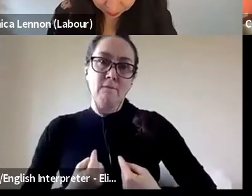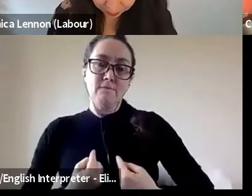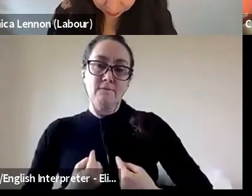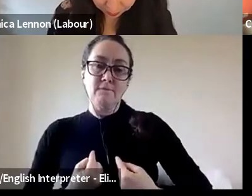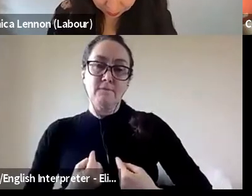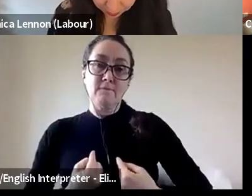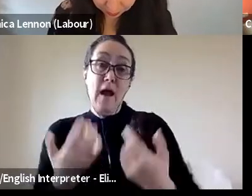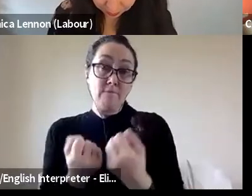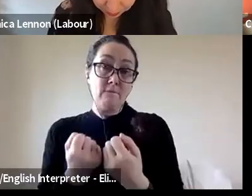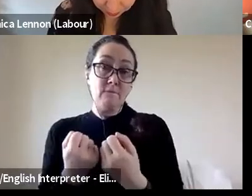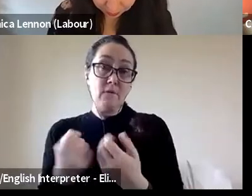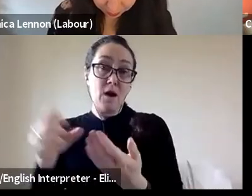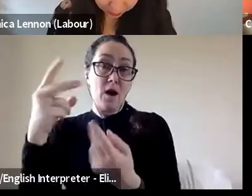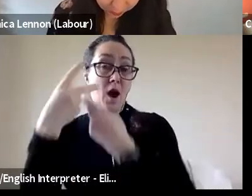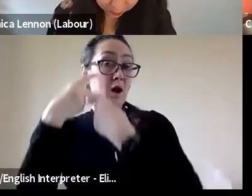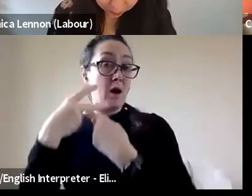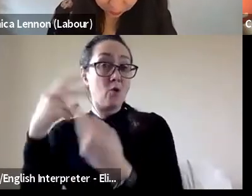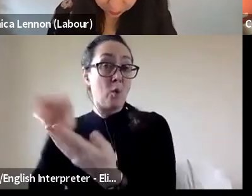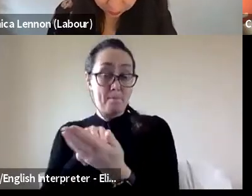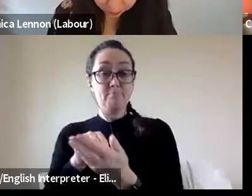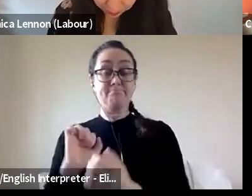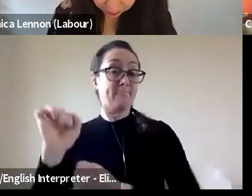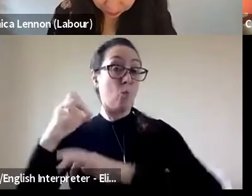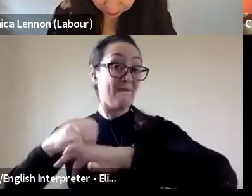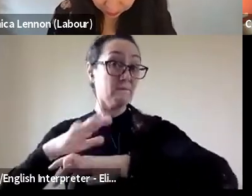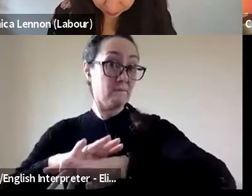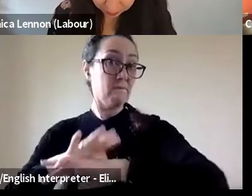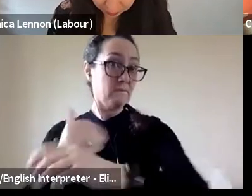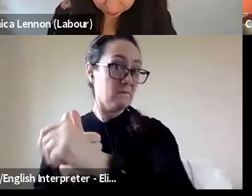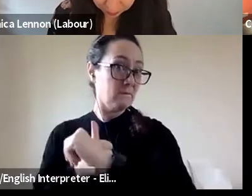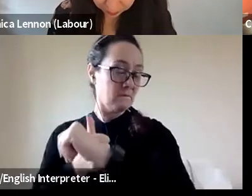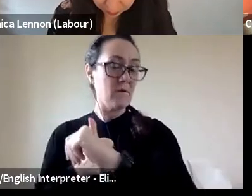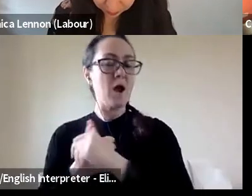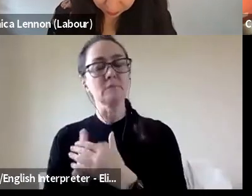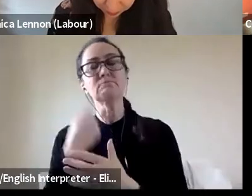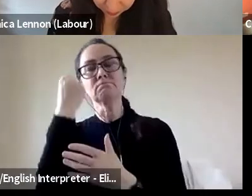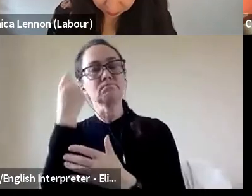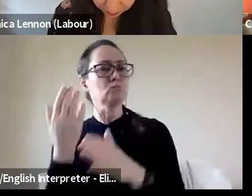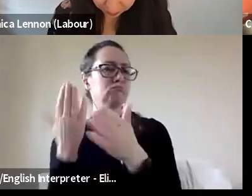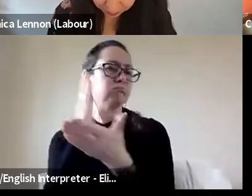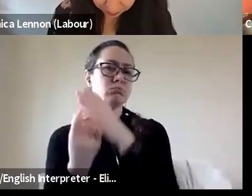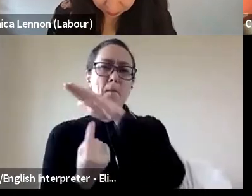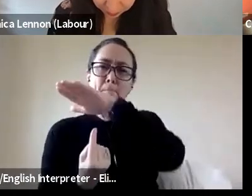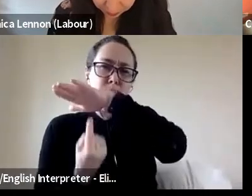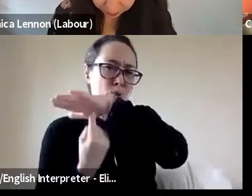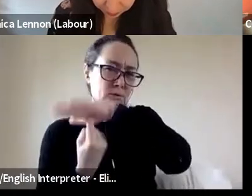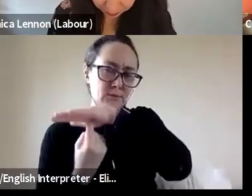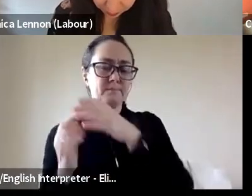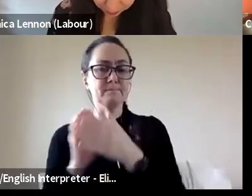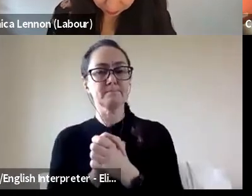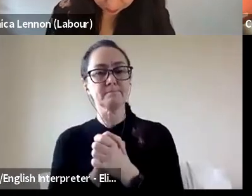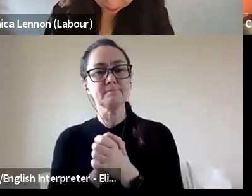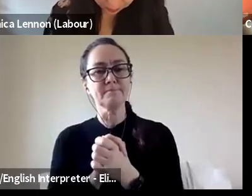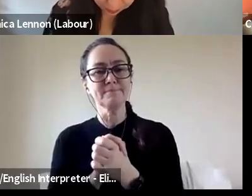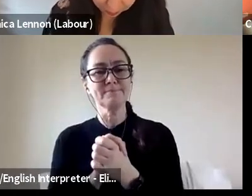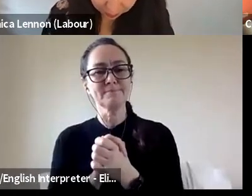my wife gives me help. I fully understand the importance of it. I would be tempted one day